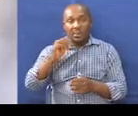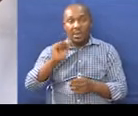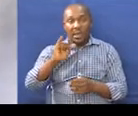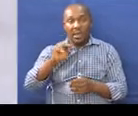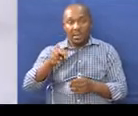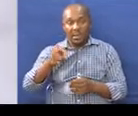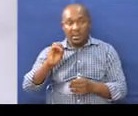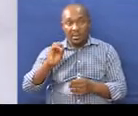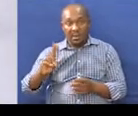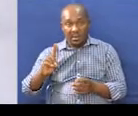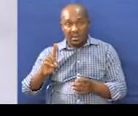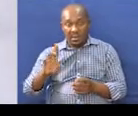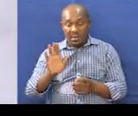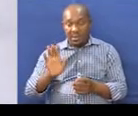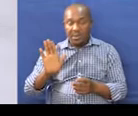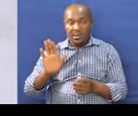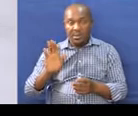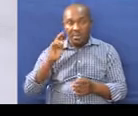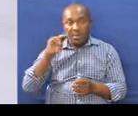the blue color